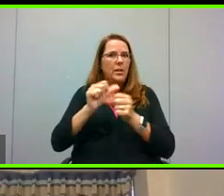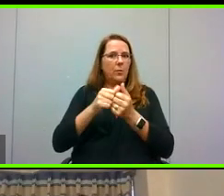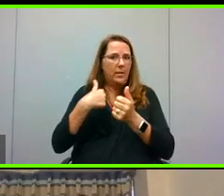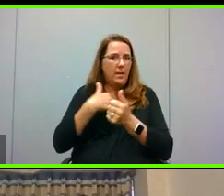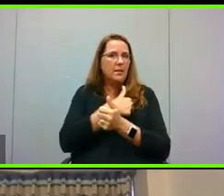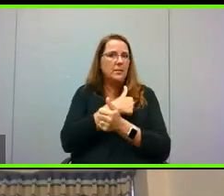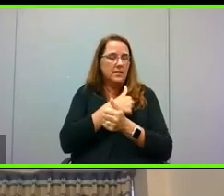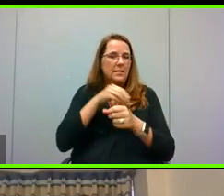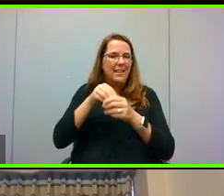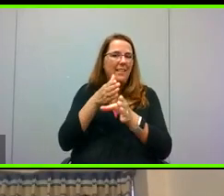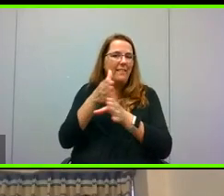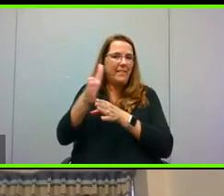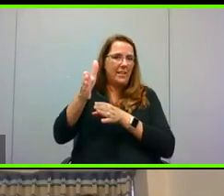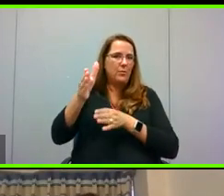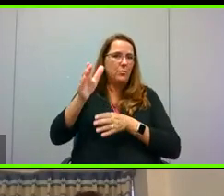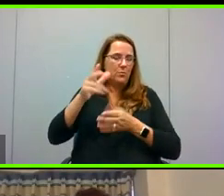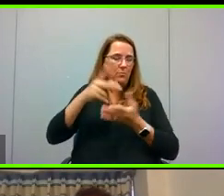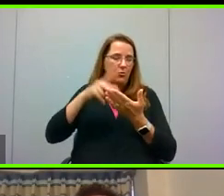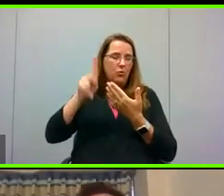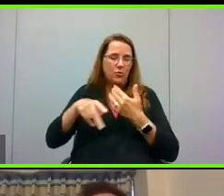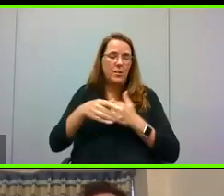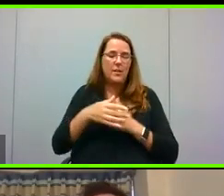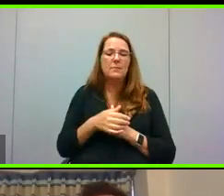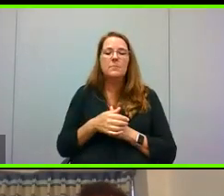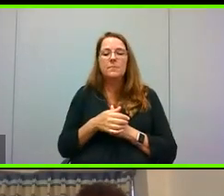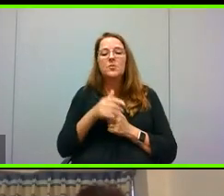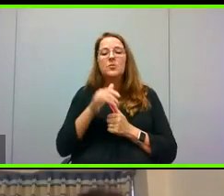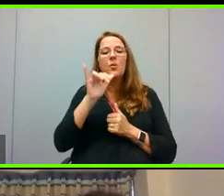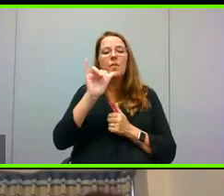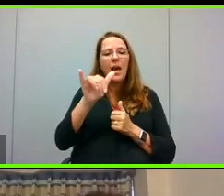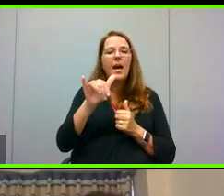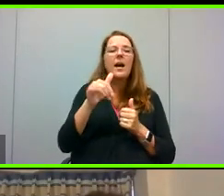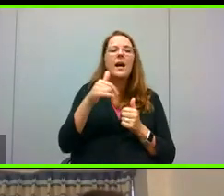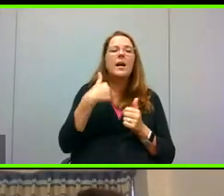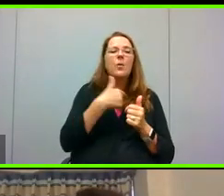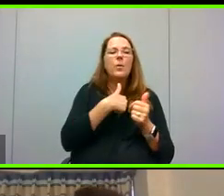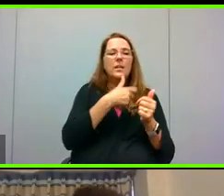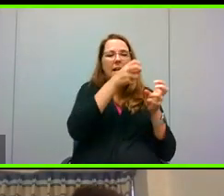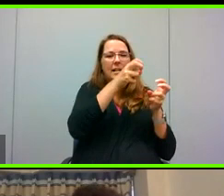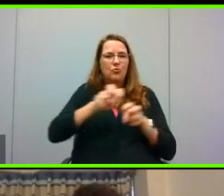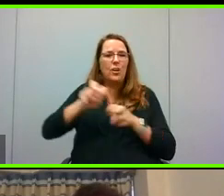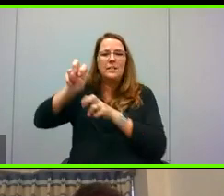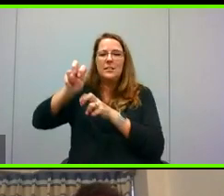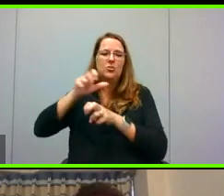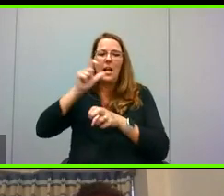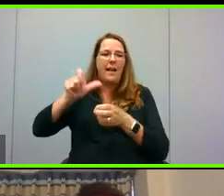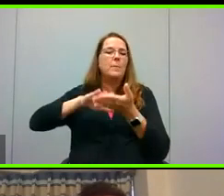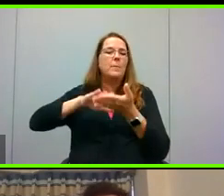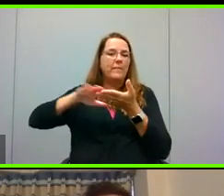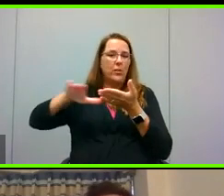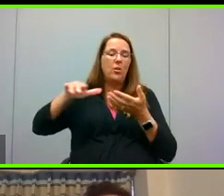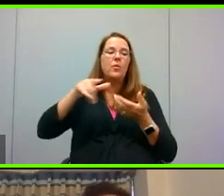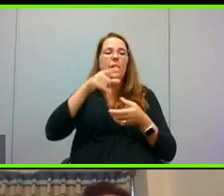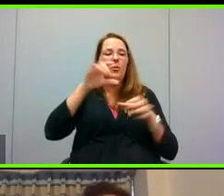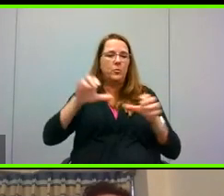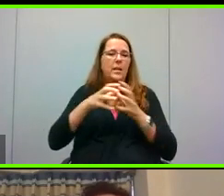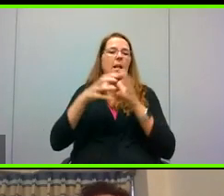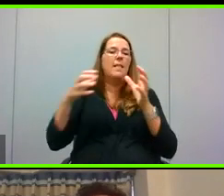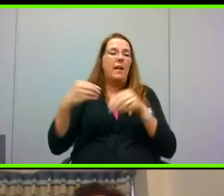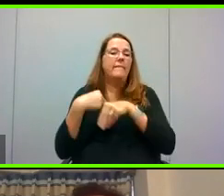program. So that was a group that we can kind of transition, that they didn't have to be furloughed, as well as they're doing a lot of virtual